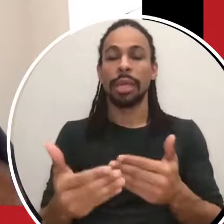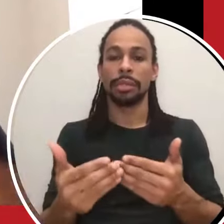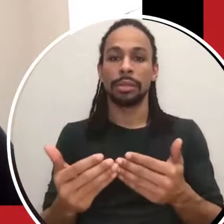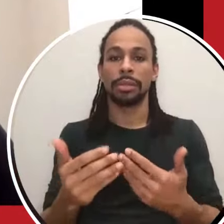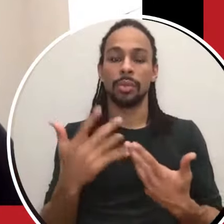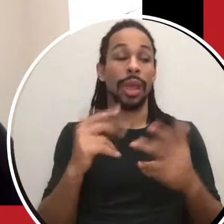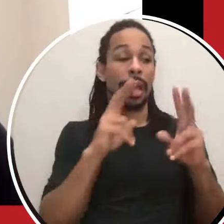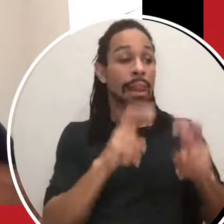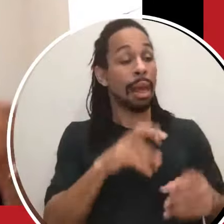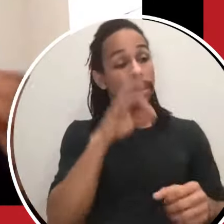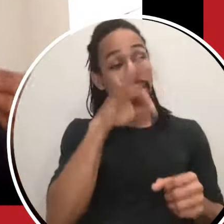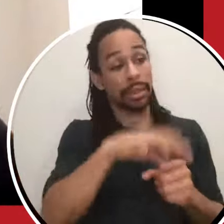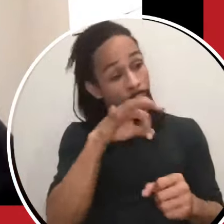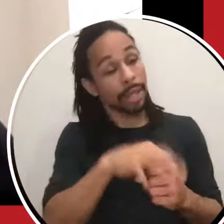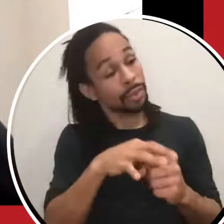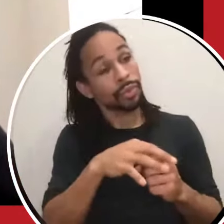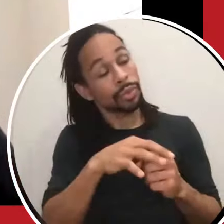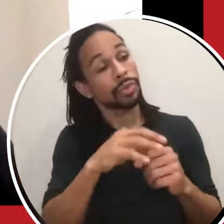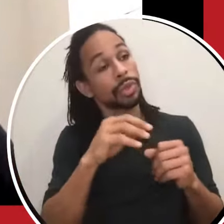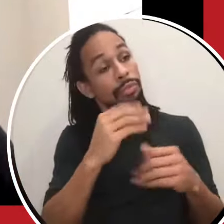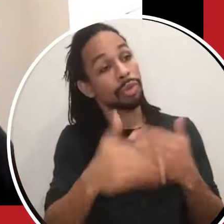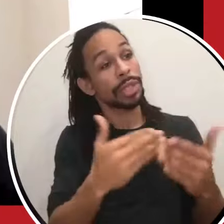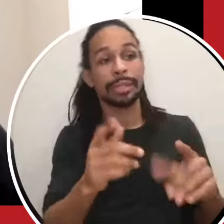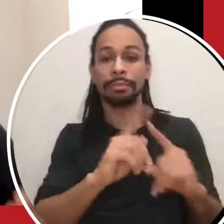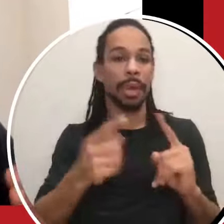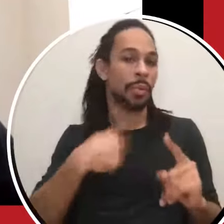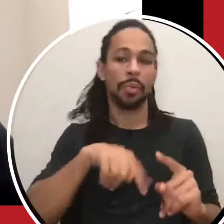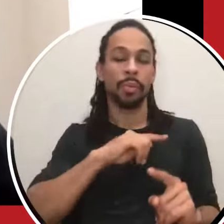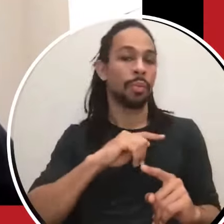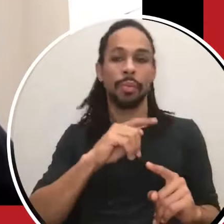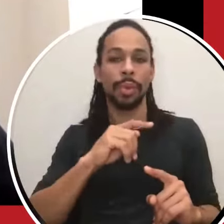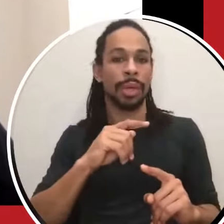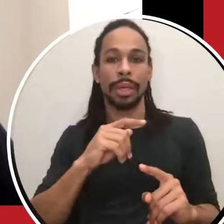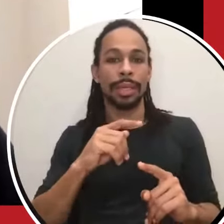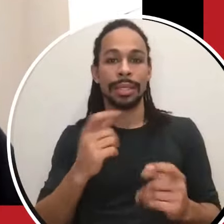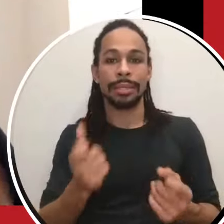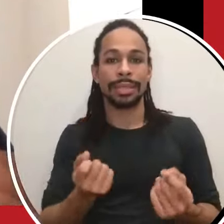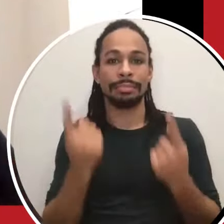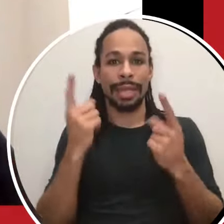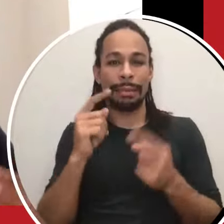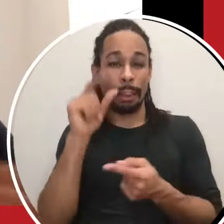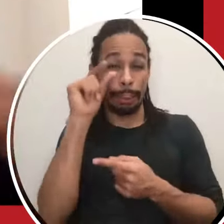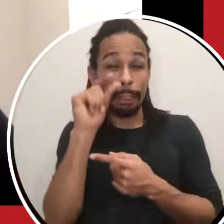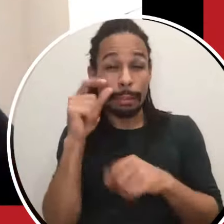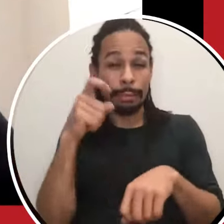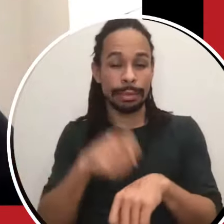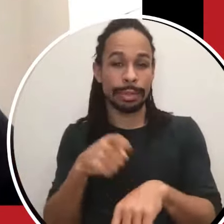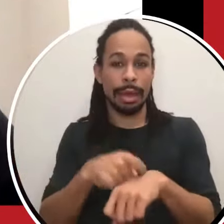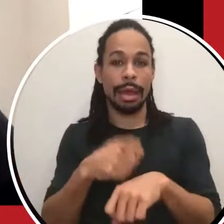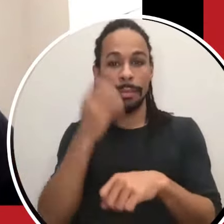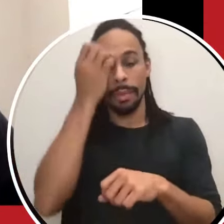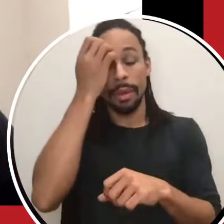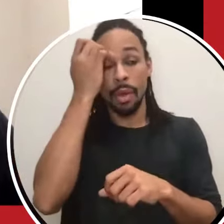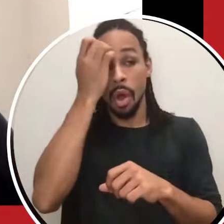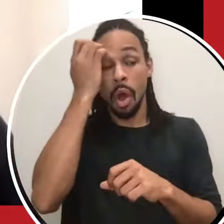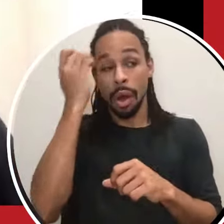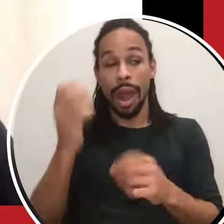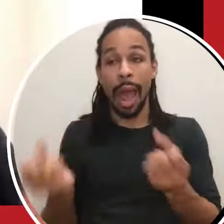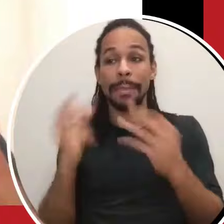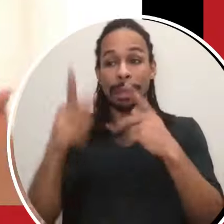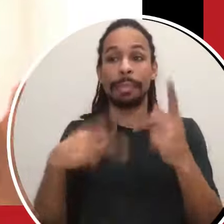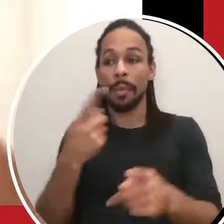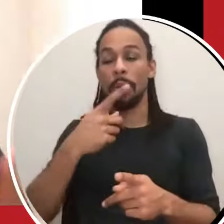so little time acknowledging the millions of people that are unorganized and are not touched to be able to vote in the first place,